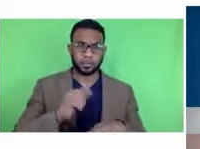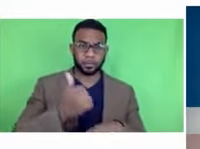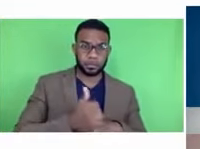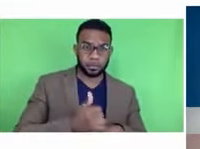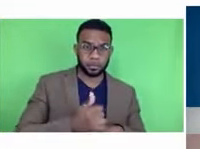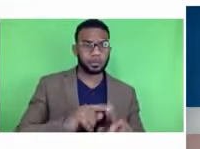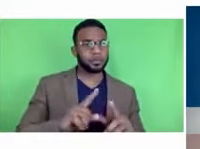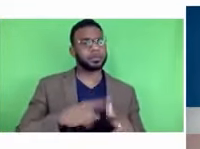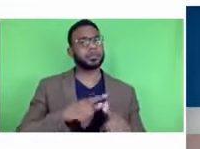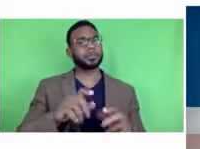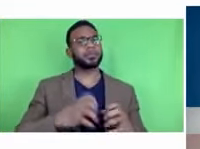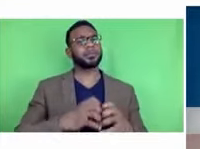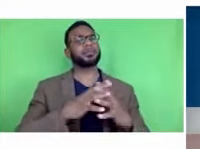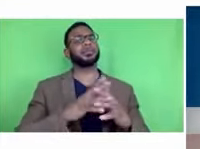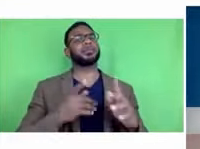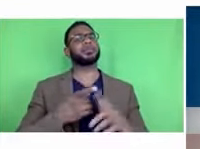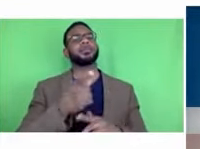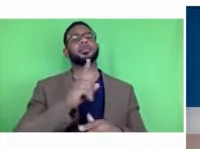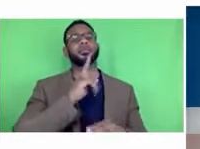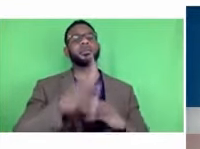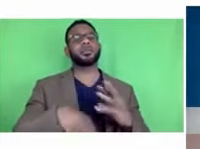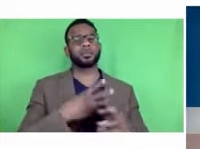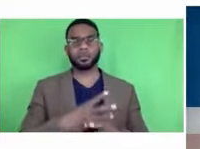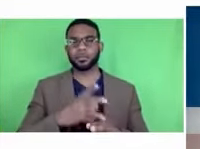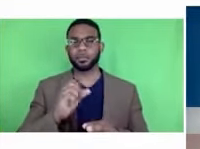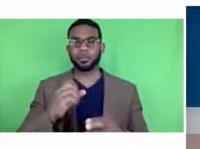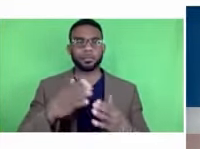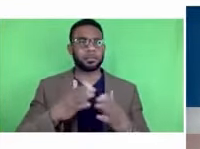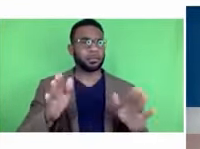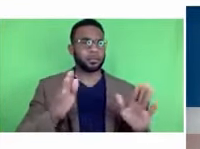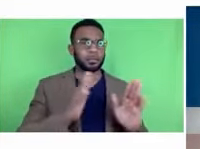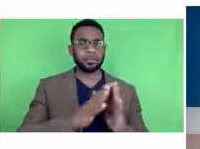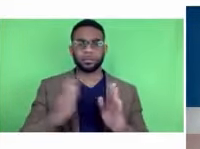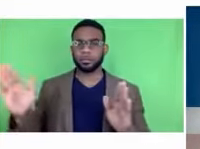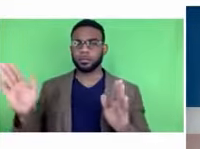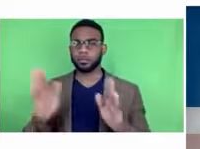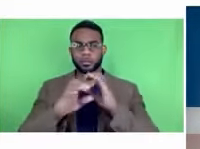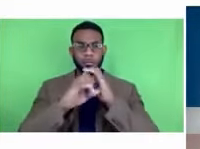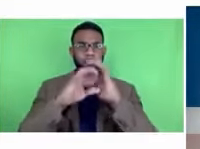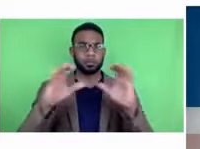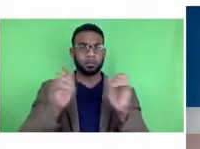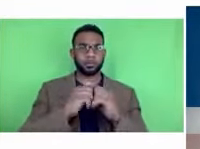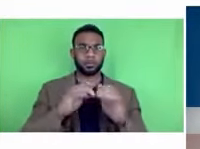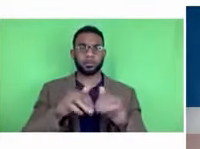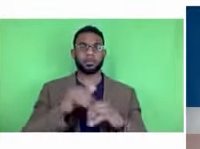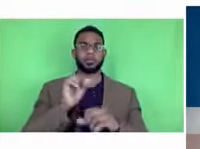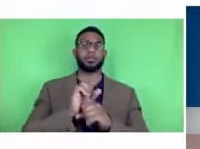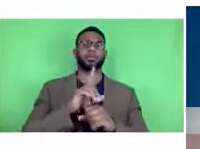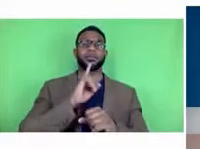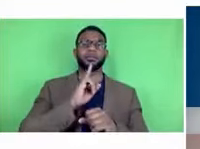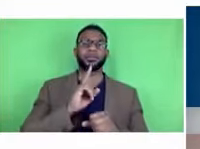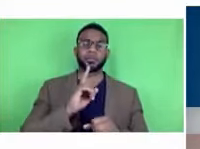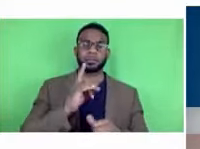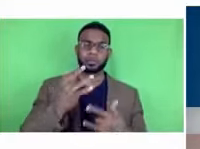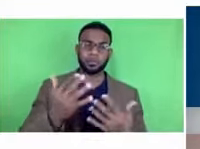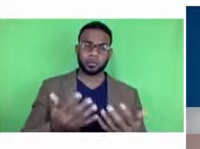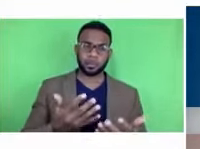then you launch out into the real world and there's such a wide scope with how employers are, you